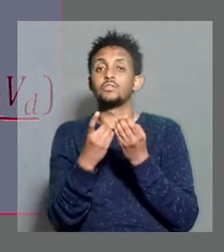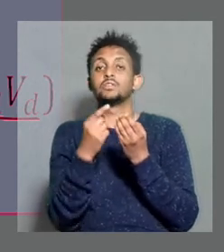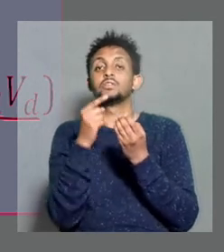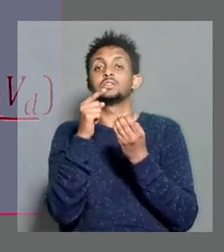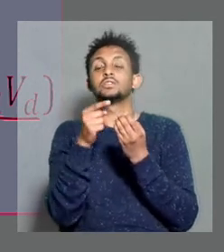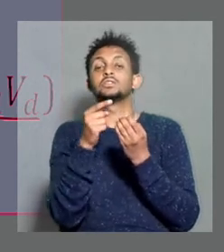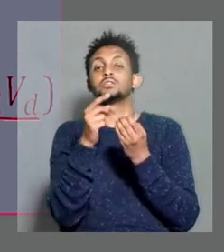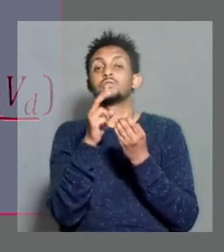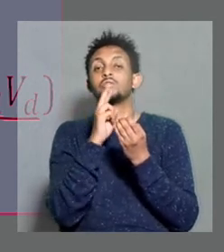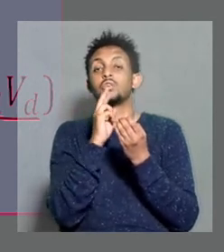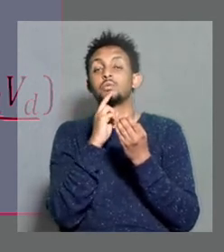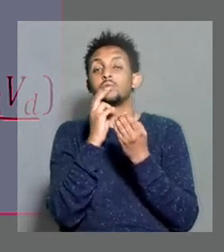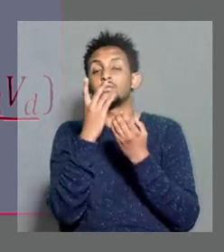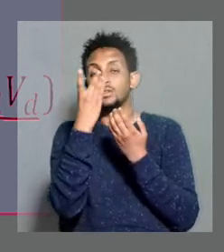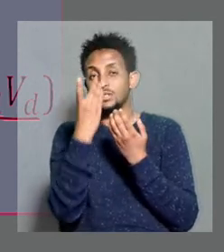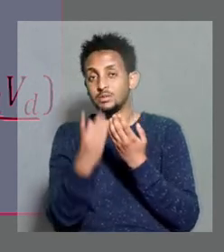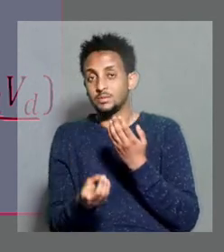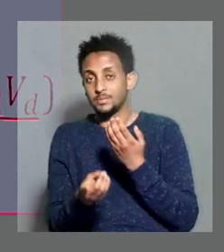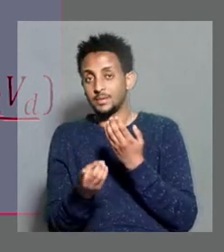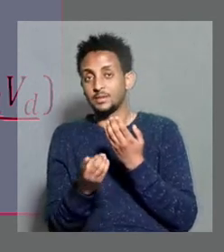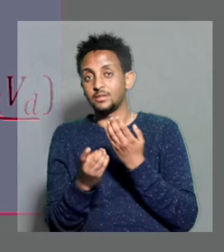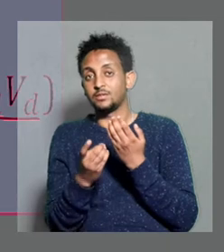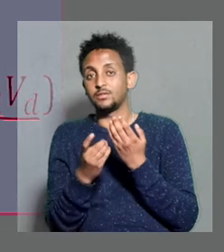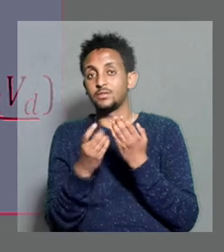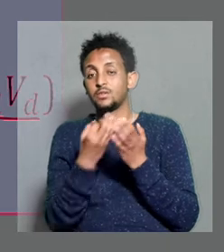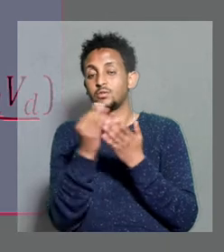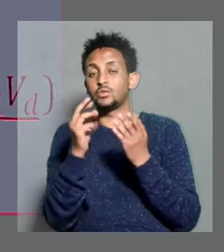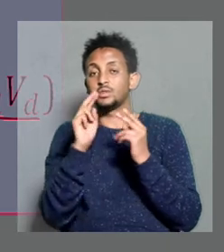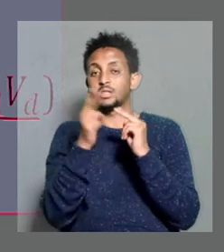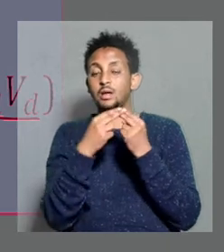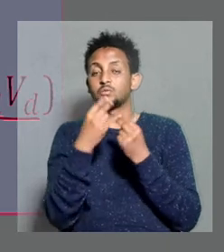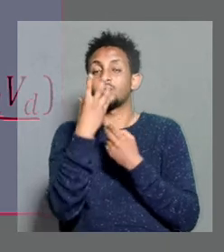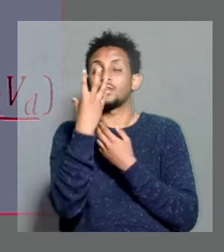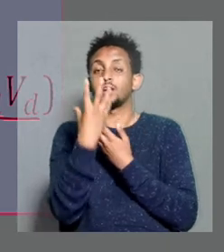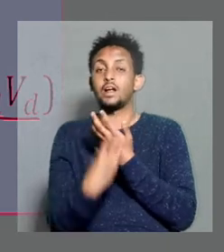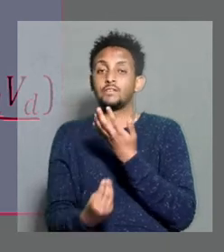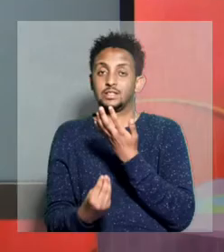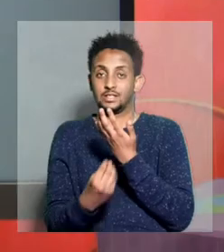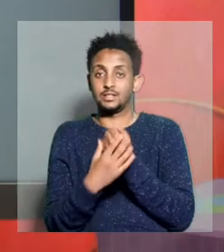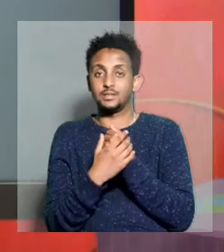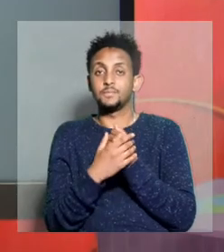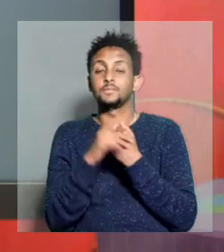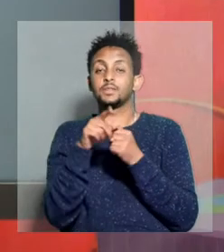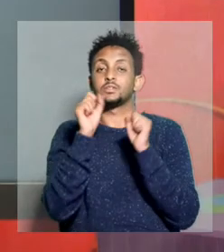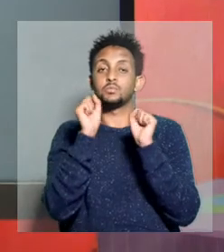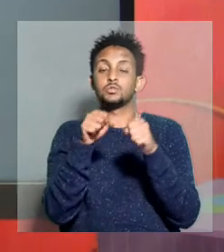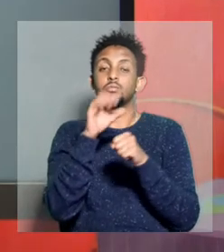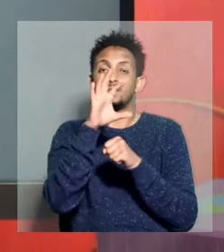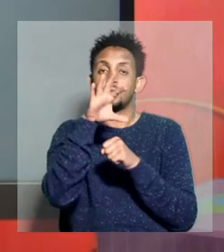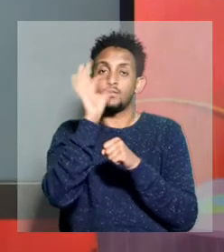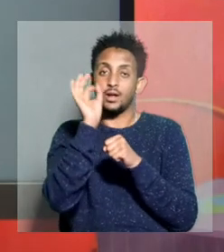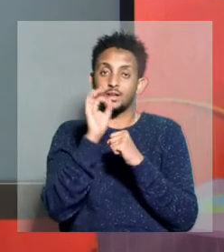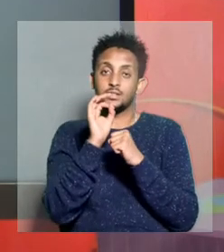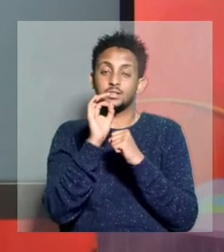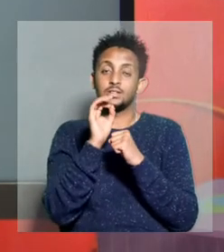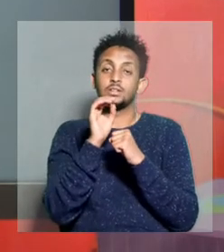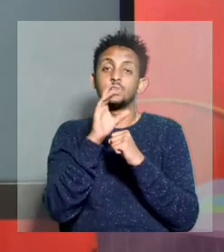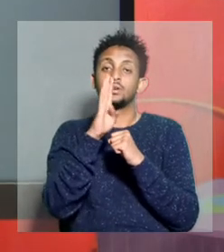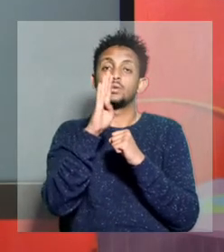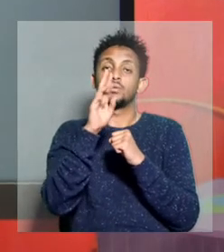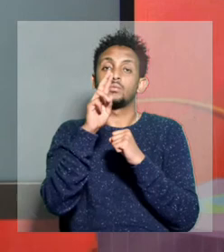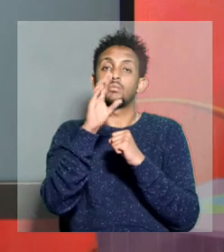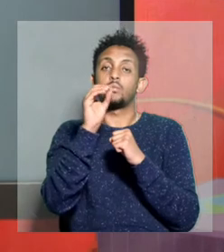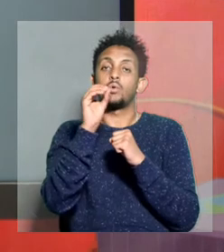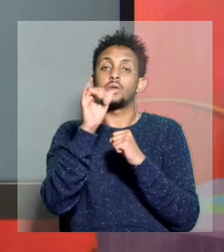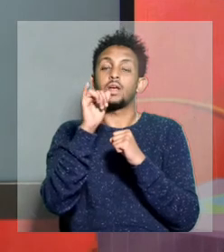fluid, volume of the displaced fluid times gravity. Okay, it's possible to find the buoyant